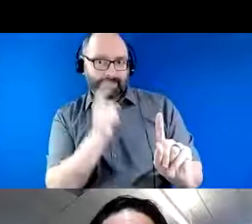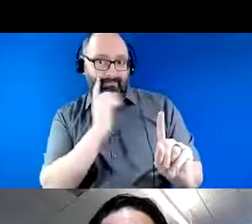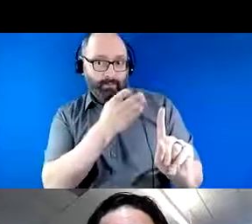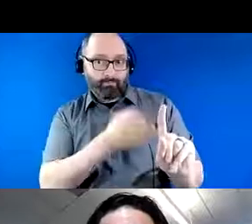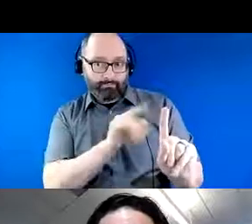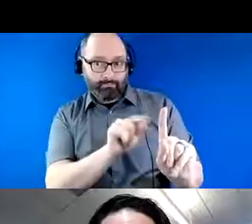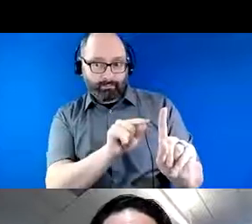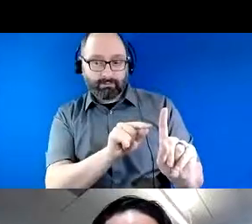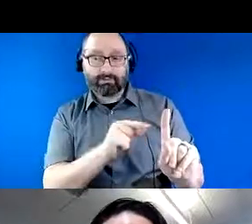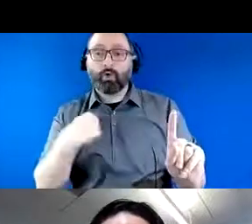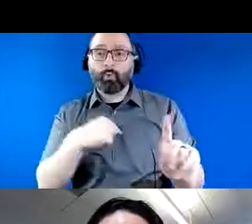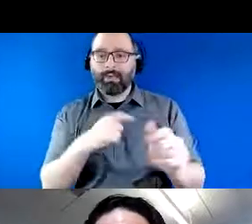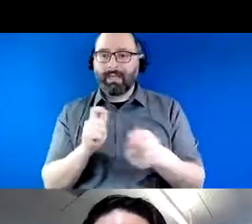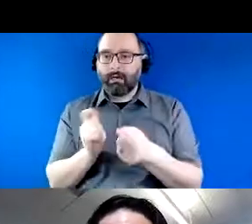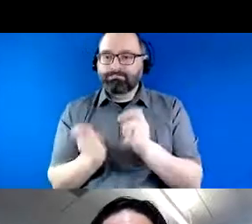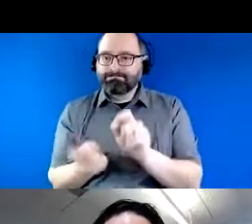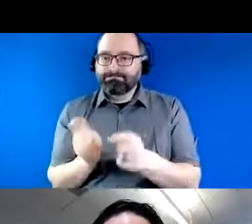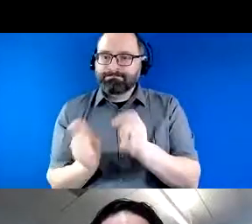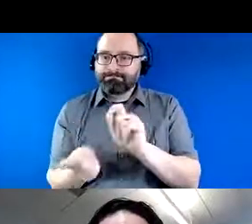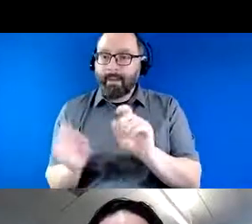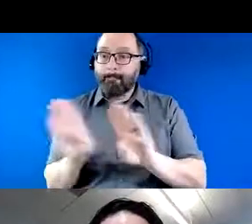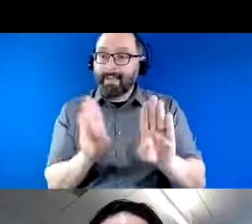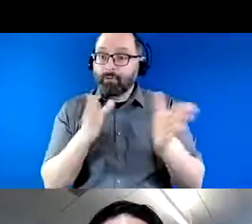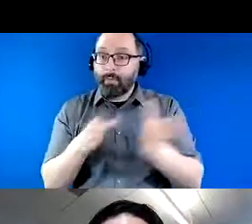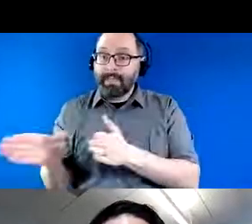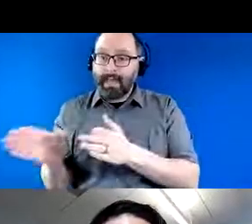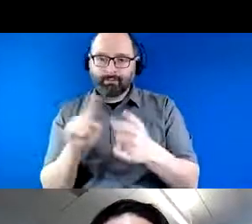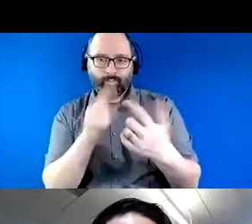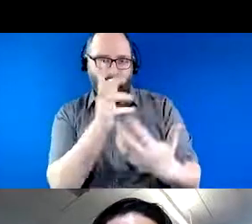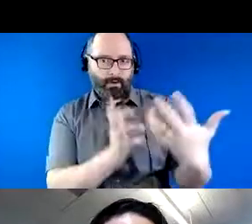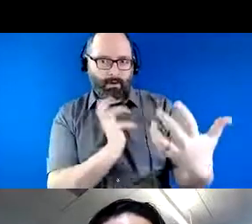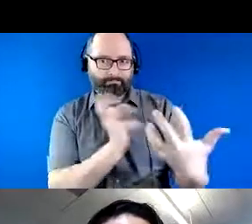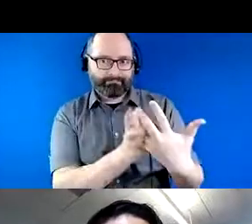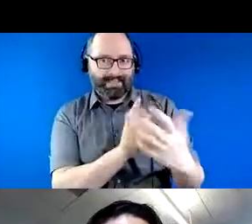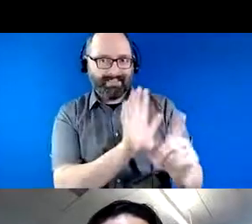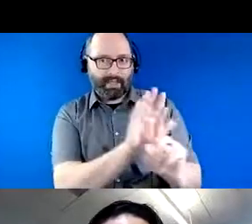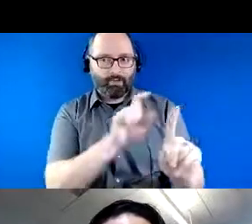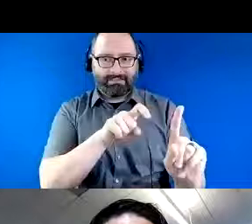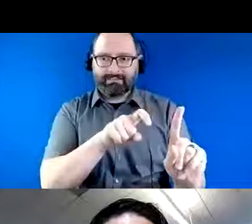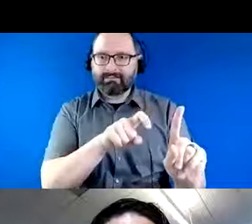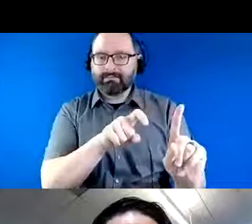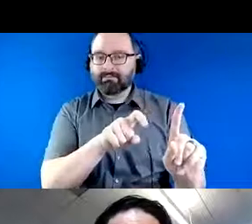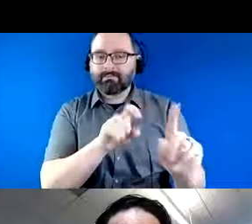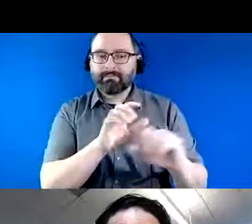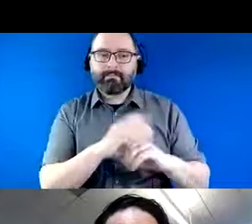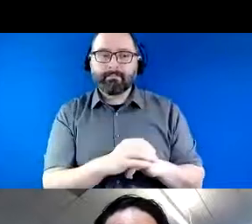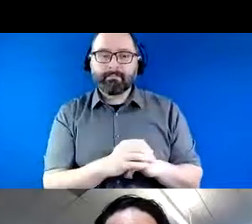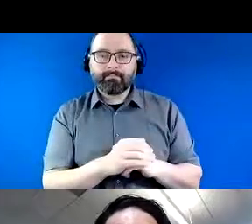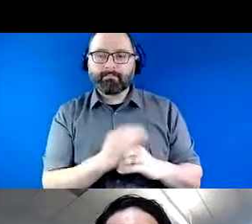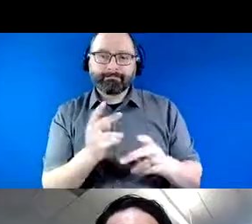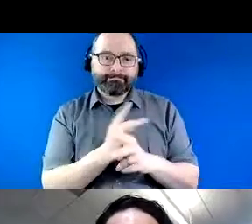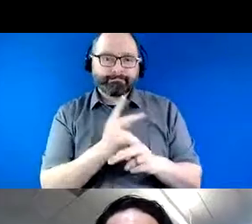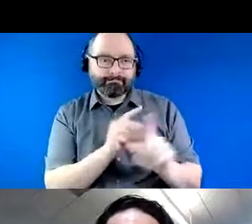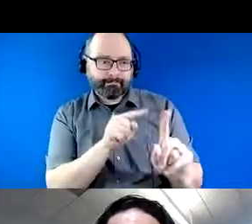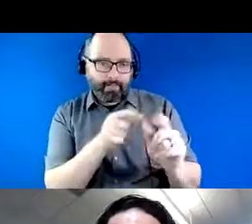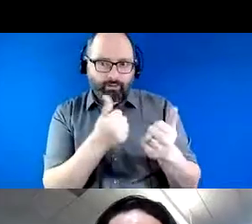we craft behavioral plans to address those needs and weighting how much